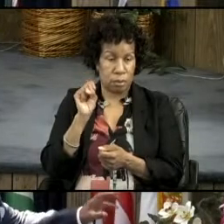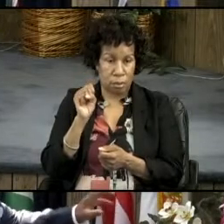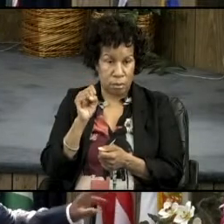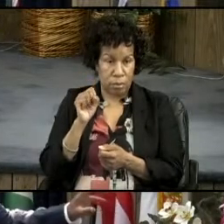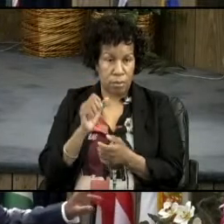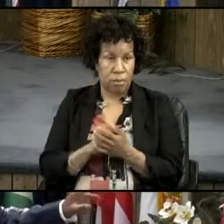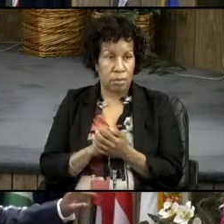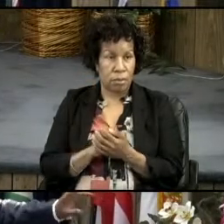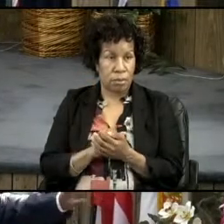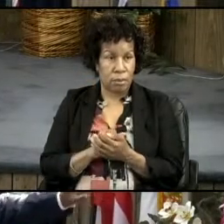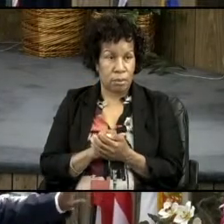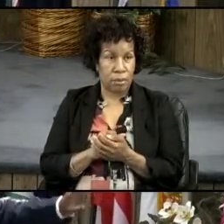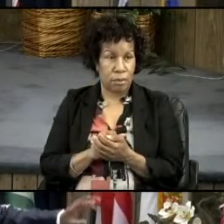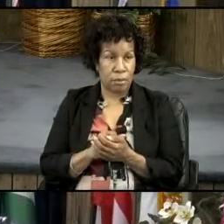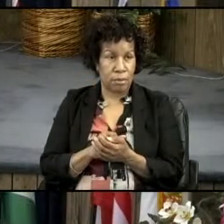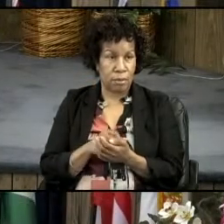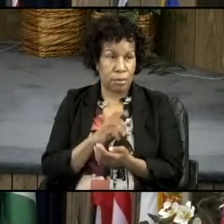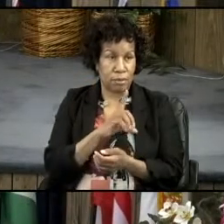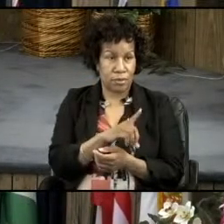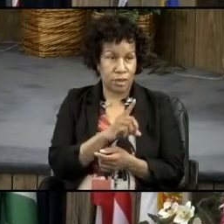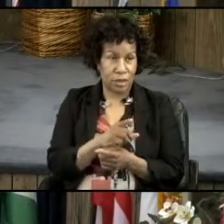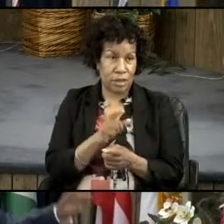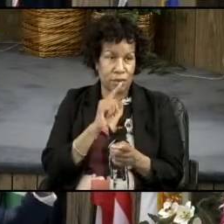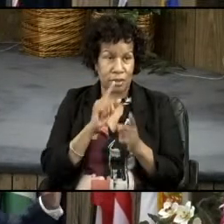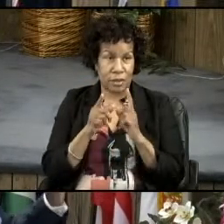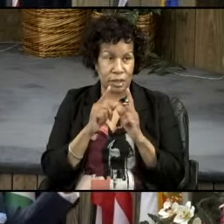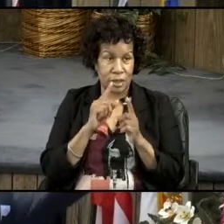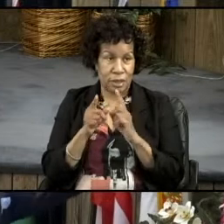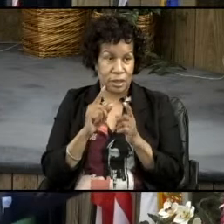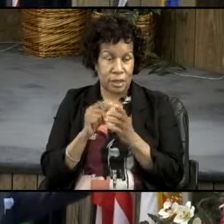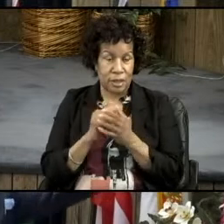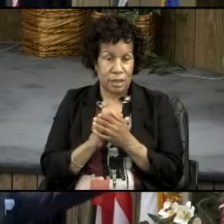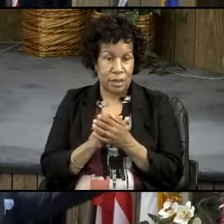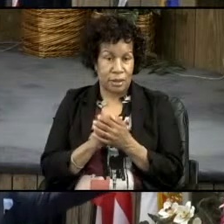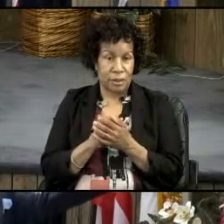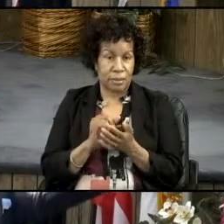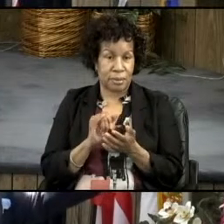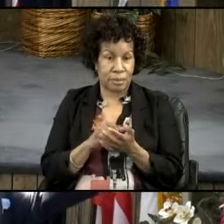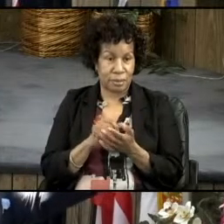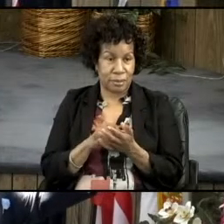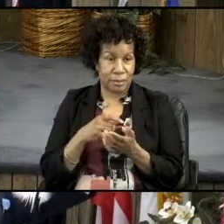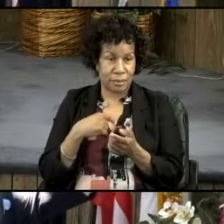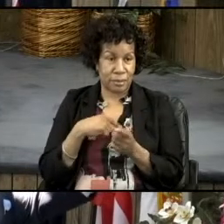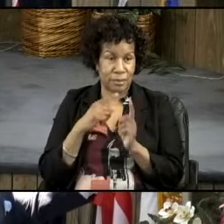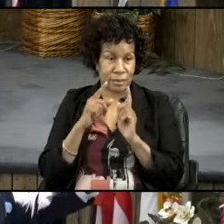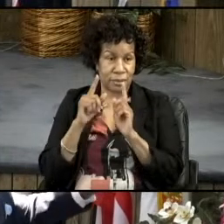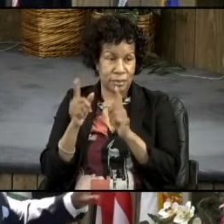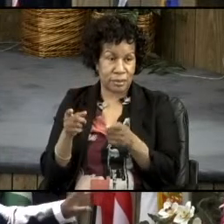David said that I only get like that when I think of you, God.